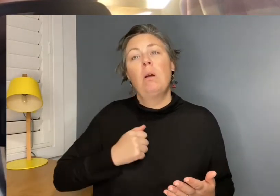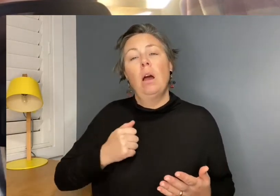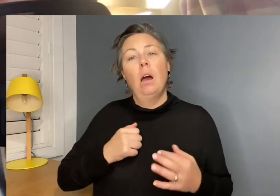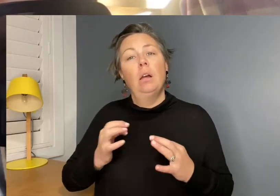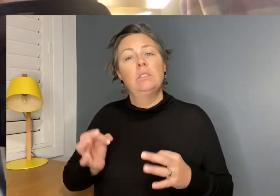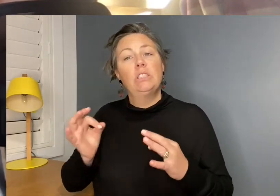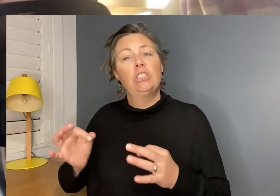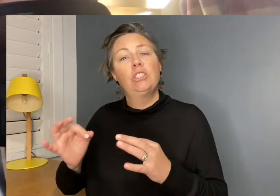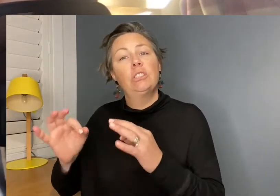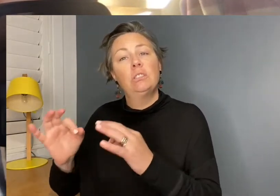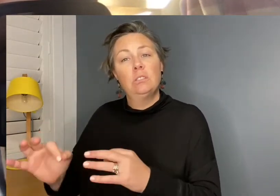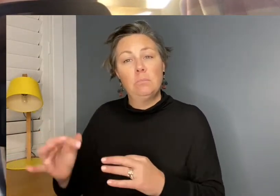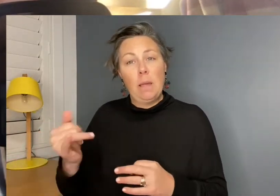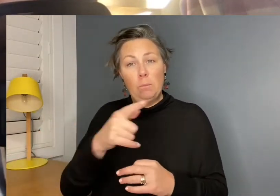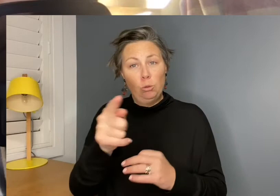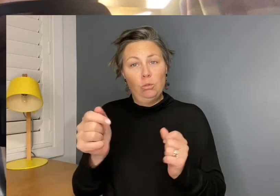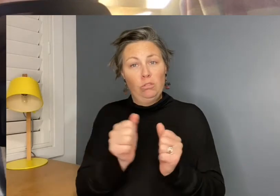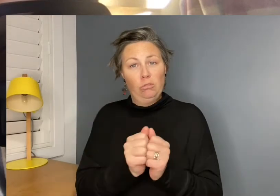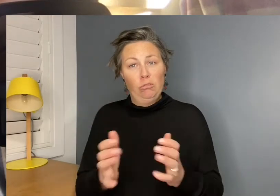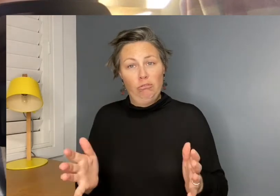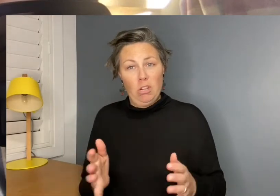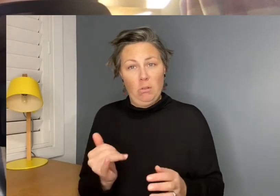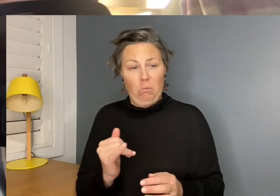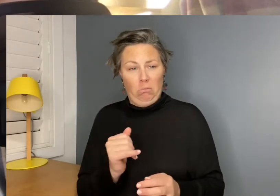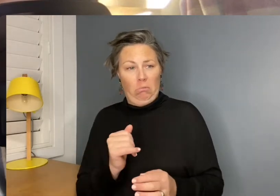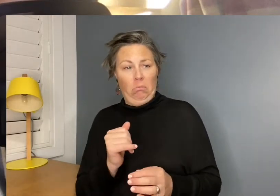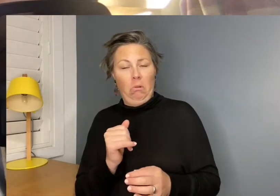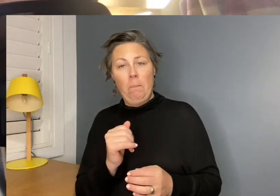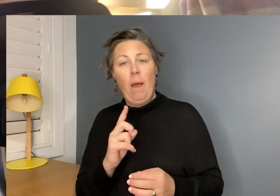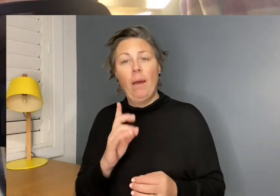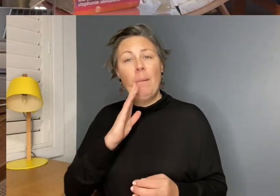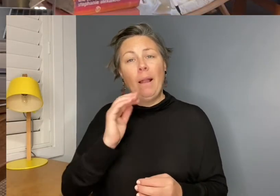really important for people to